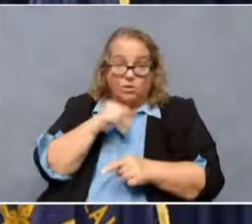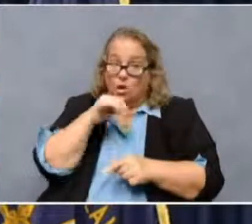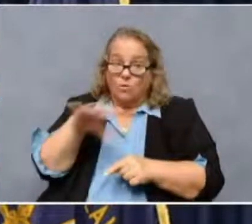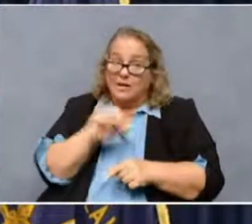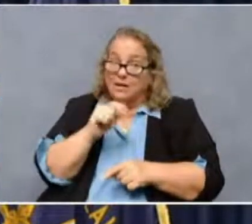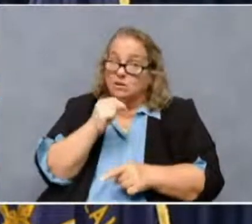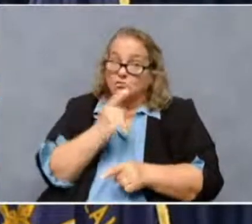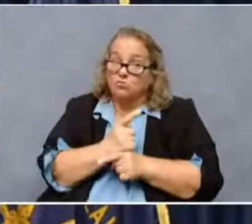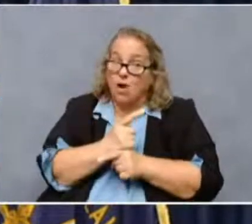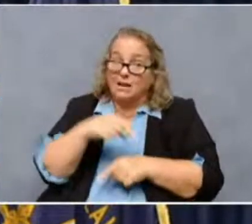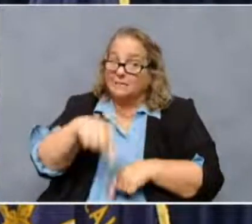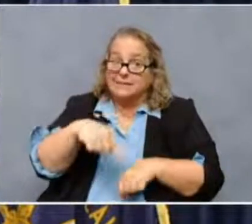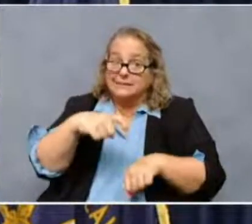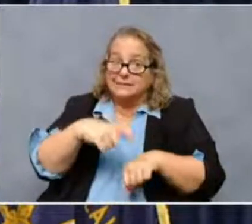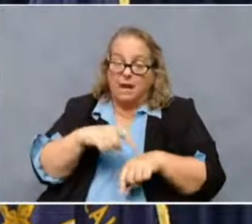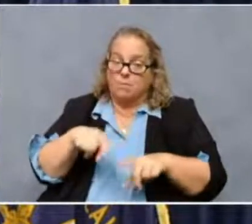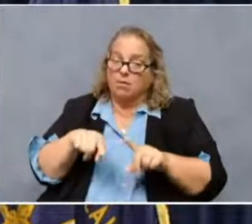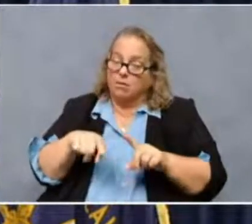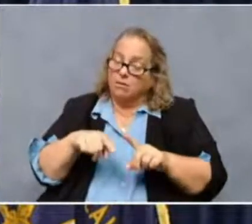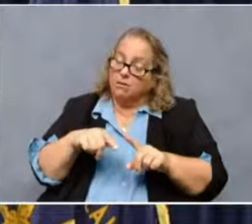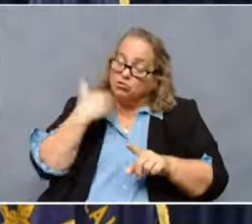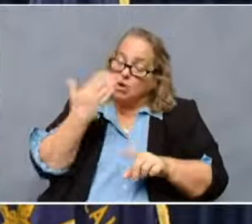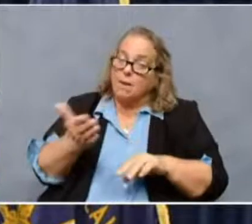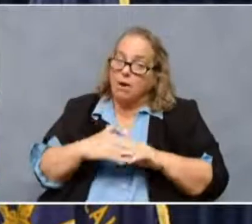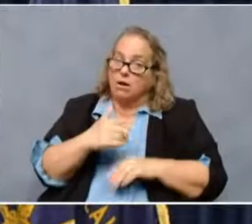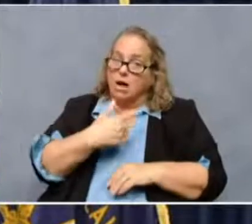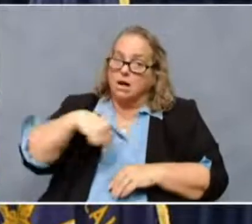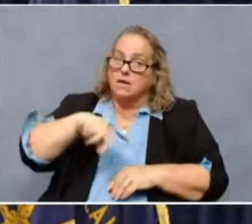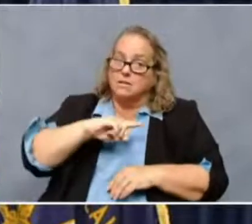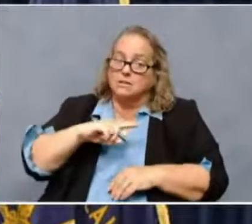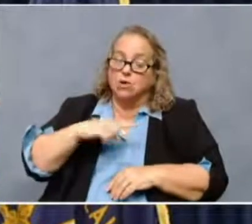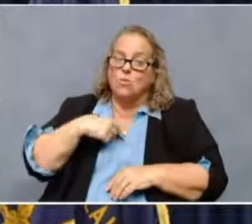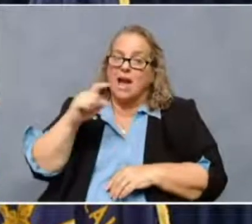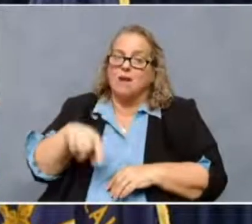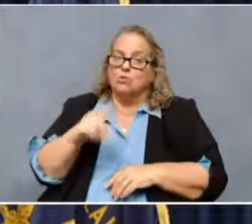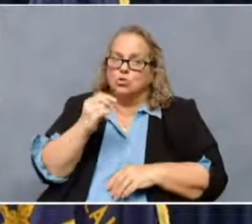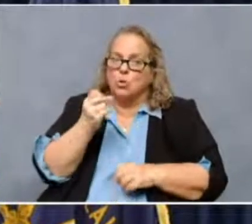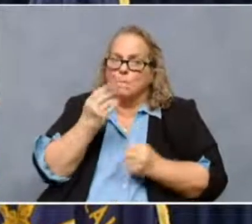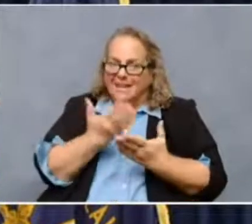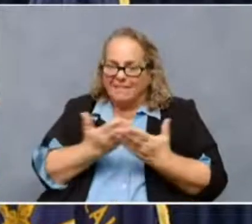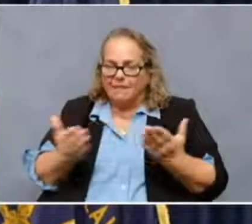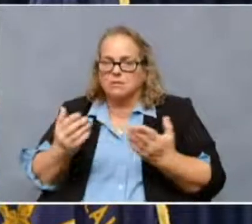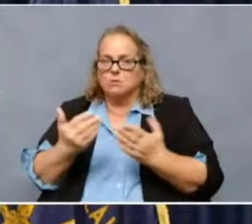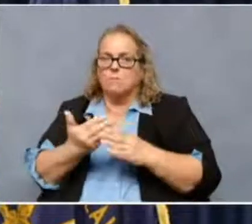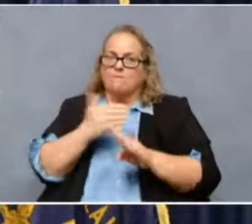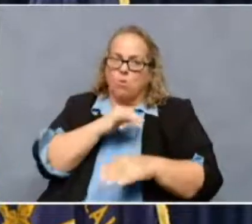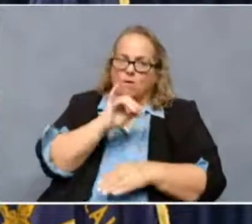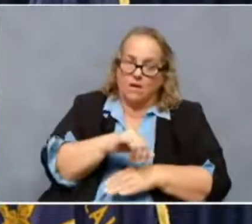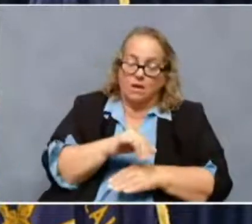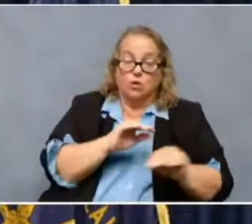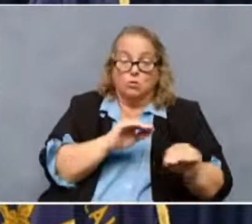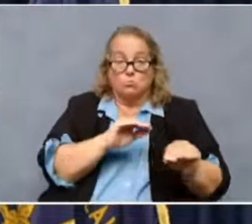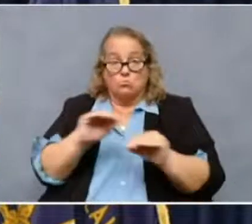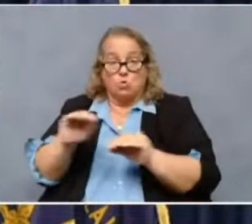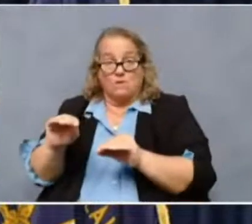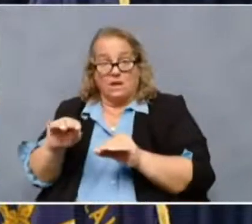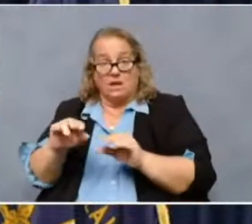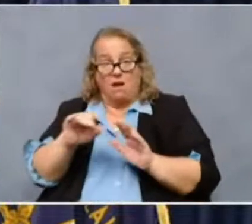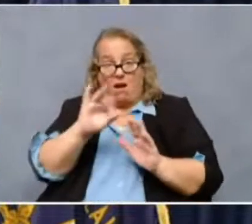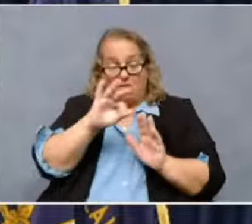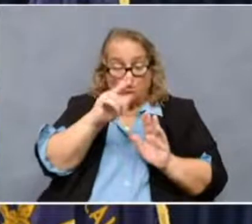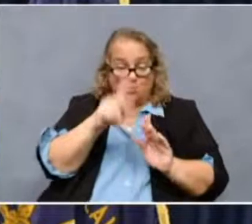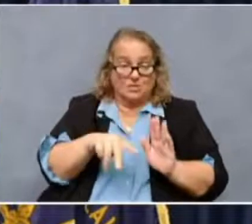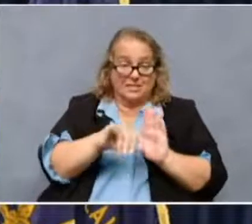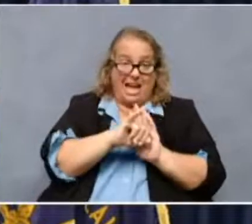in addition to that system. The moving of the identity proving mechanism to the